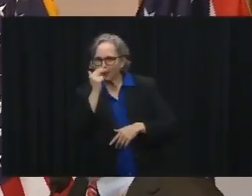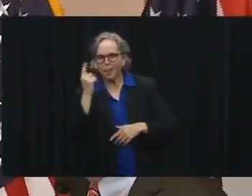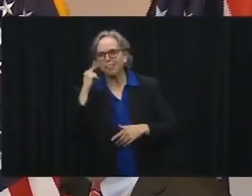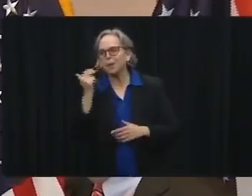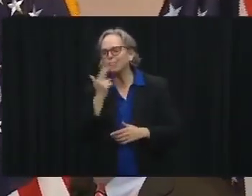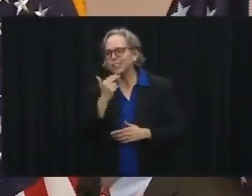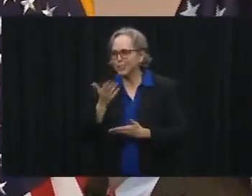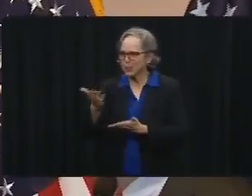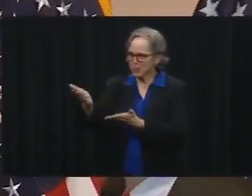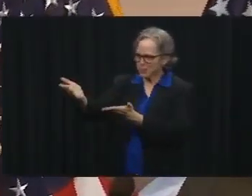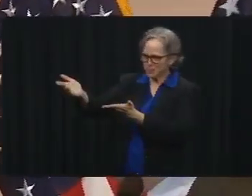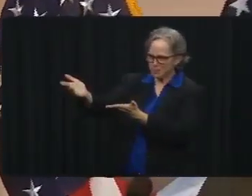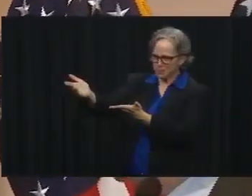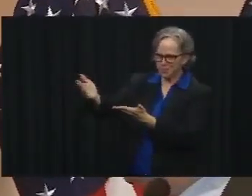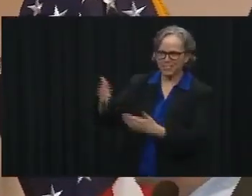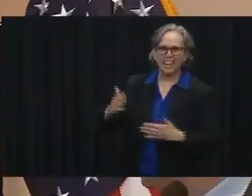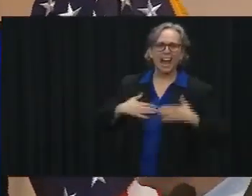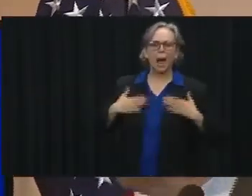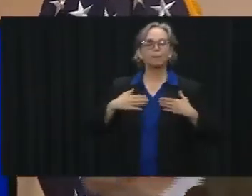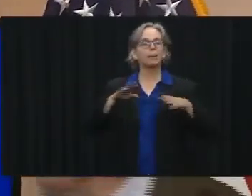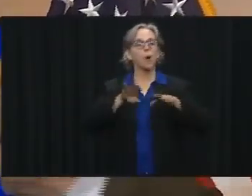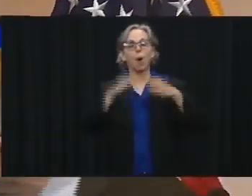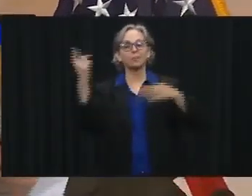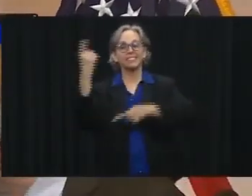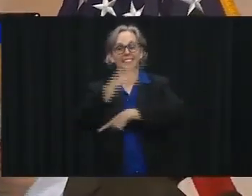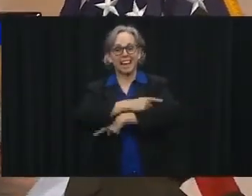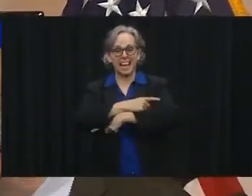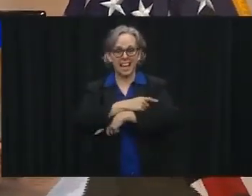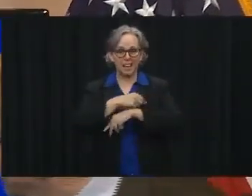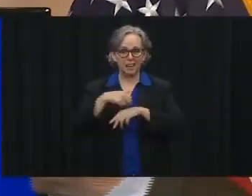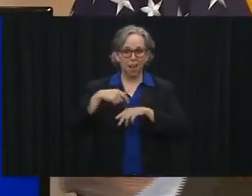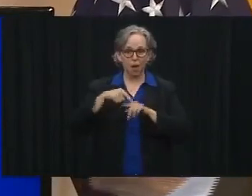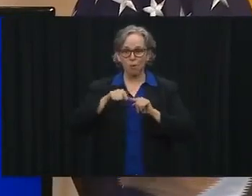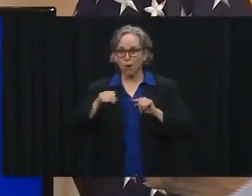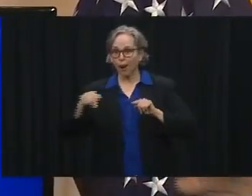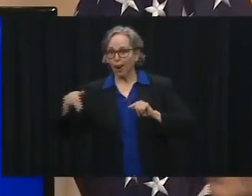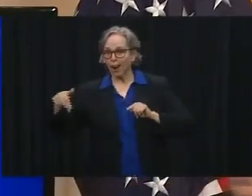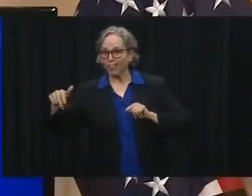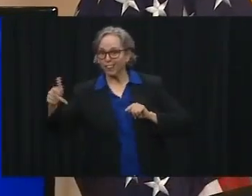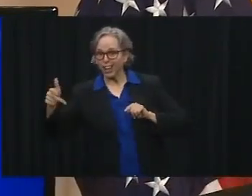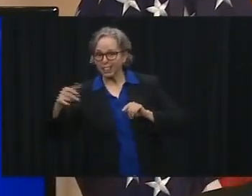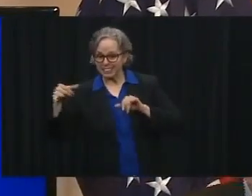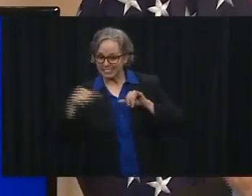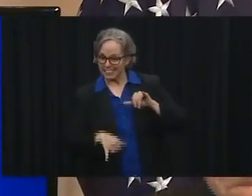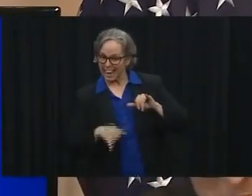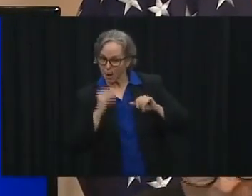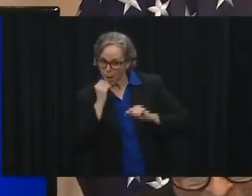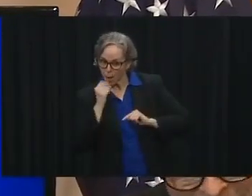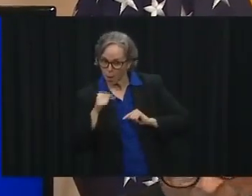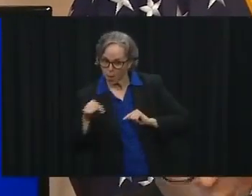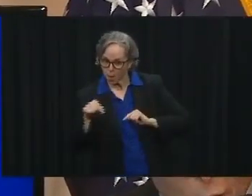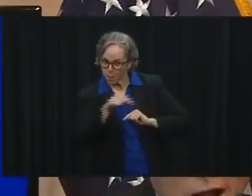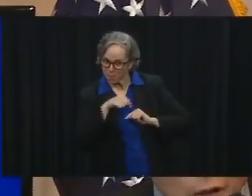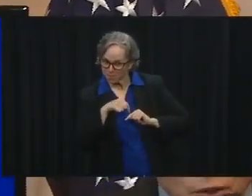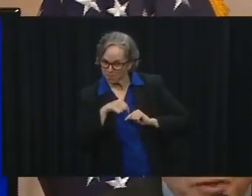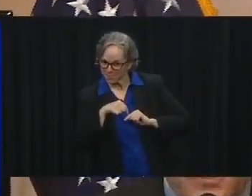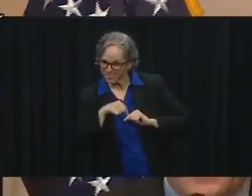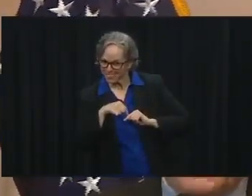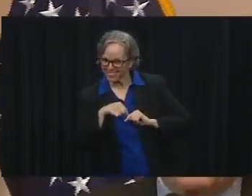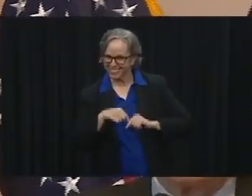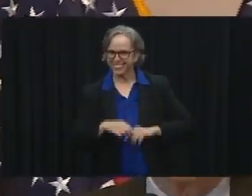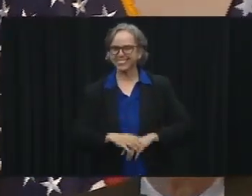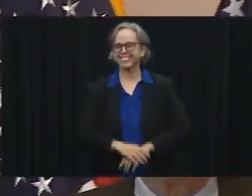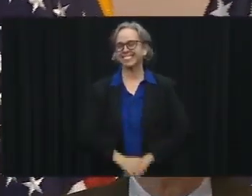day. Round third and stay at home. Mr. Redleg there.